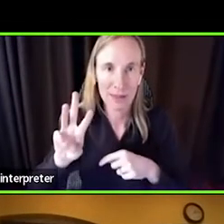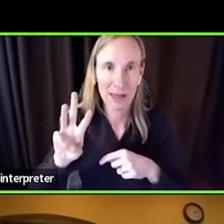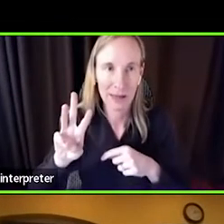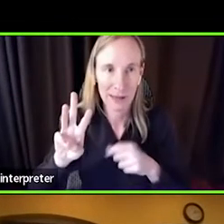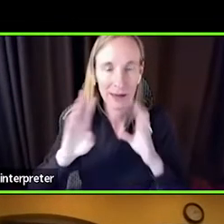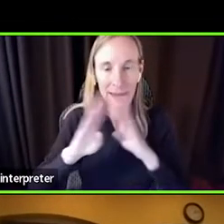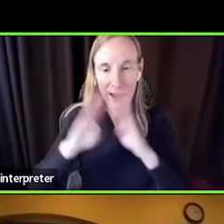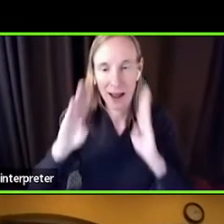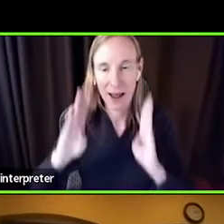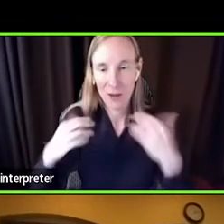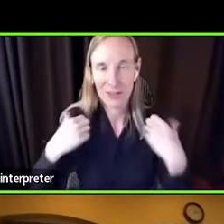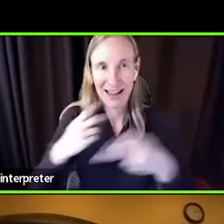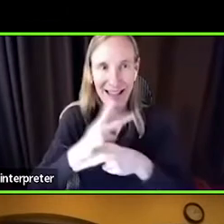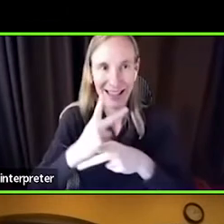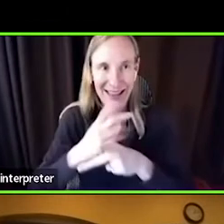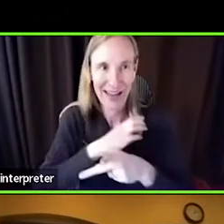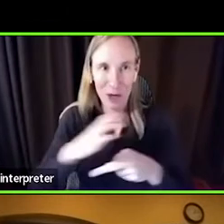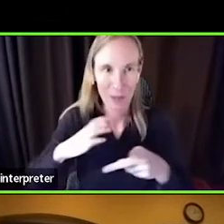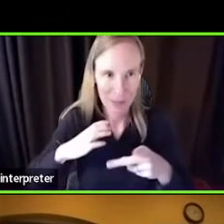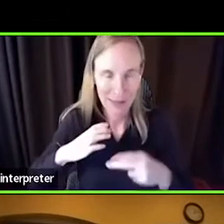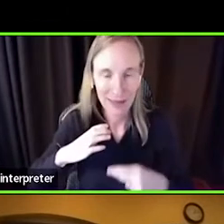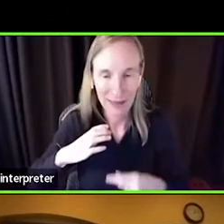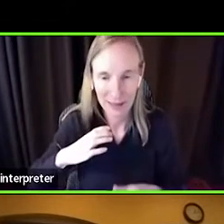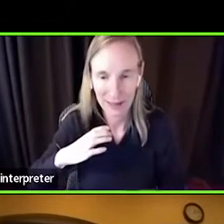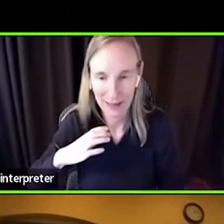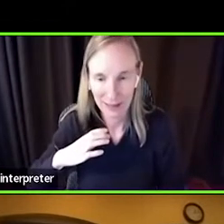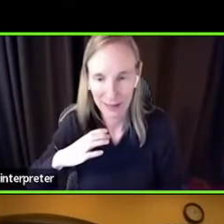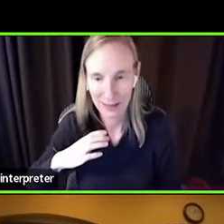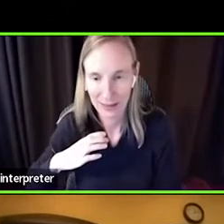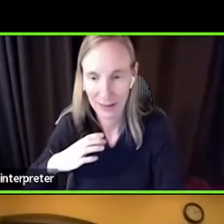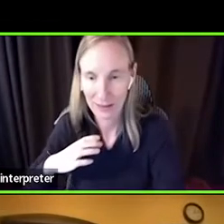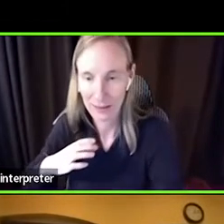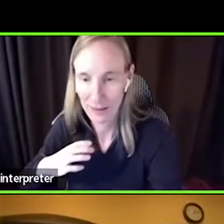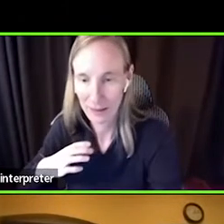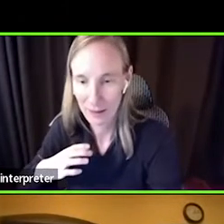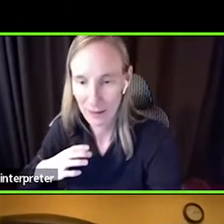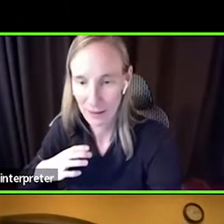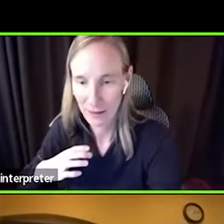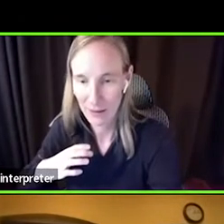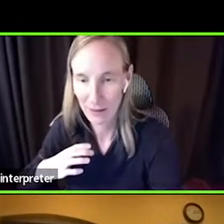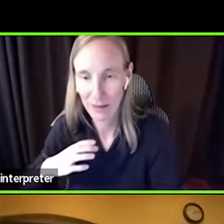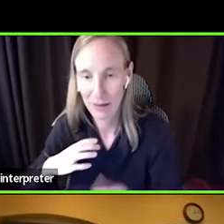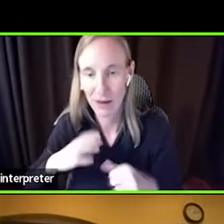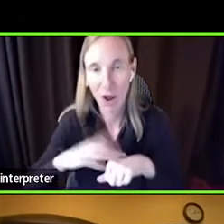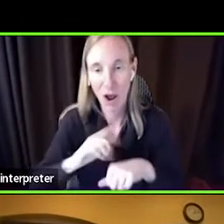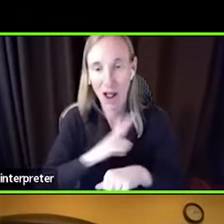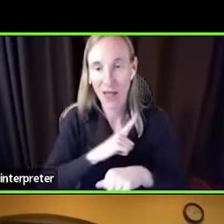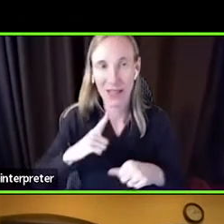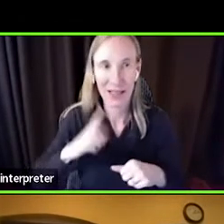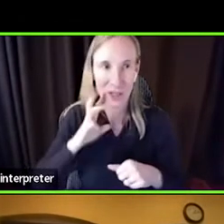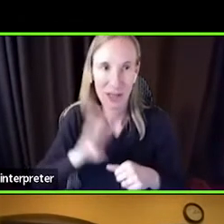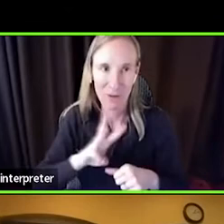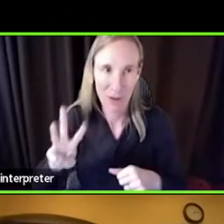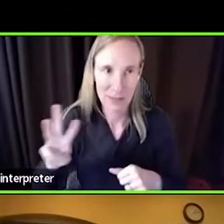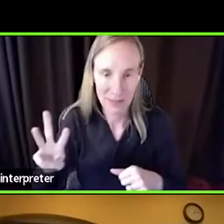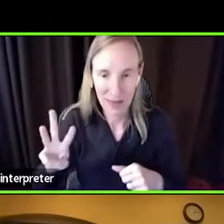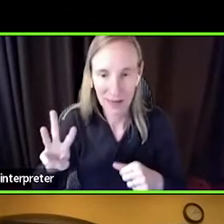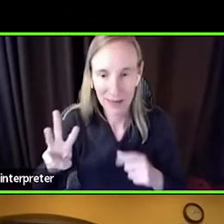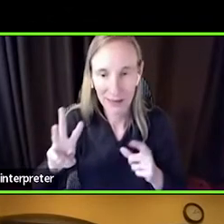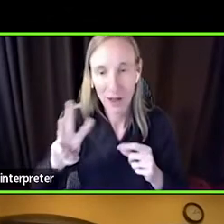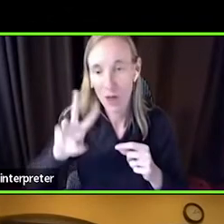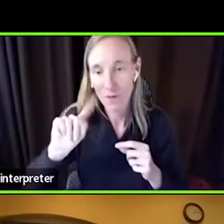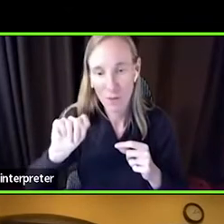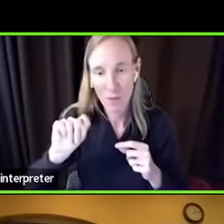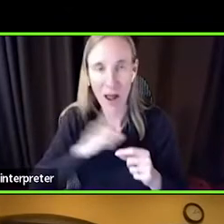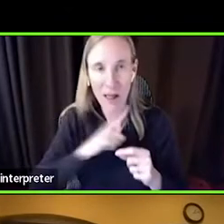Committee. And without trying to explain, on the legislative website, the Vermont Legislature